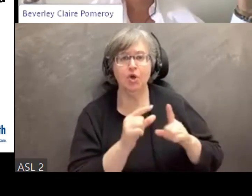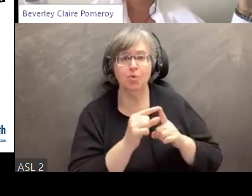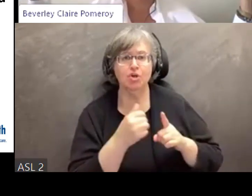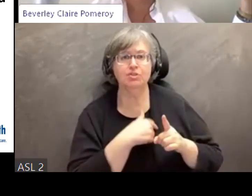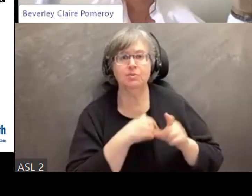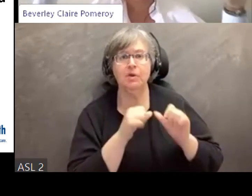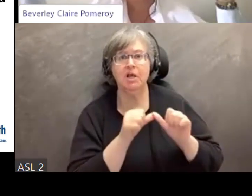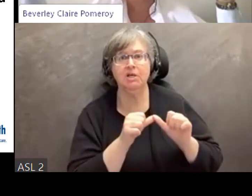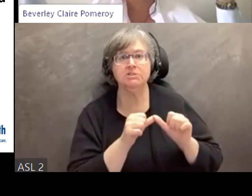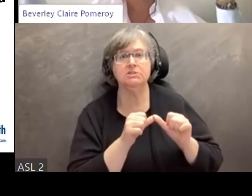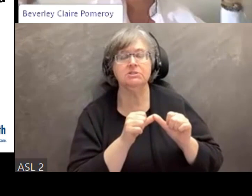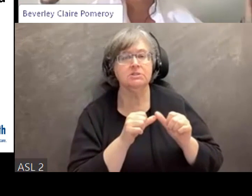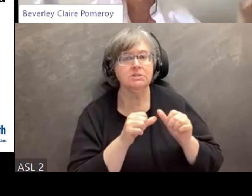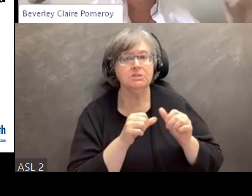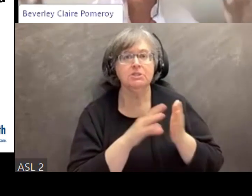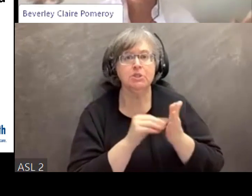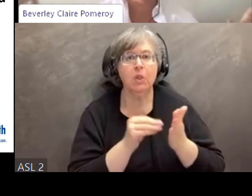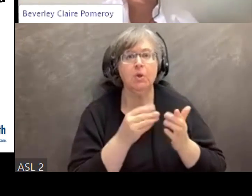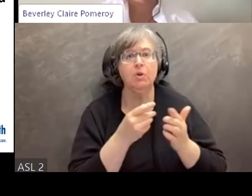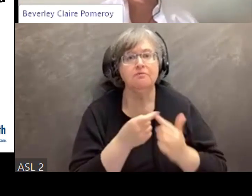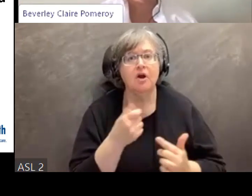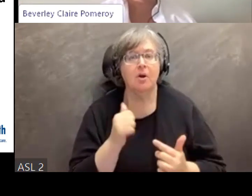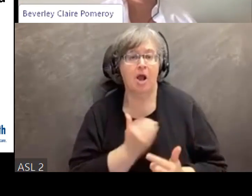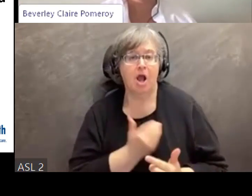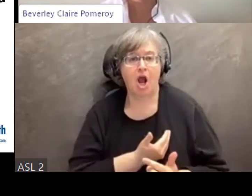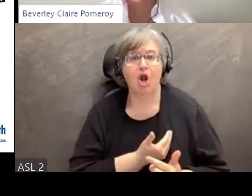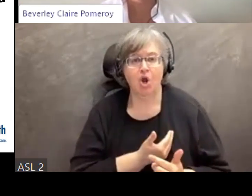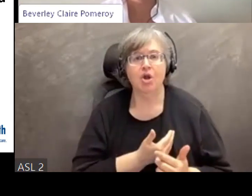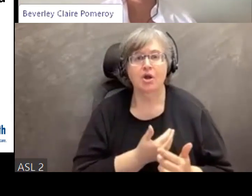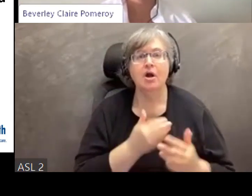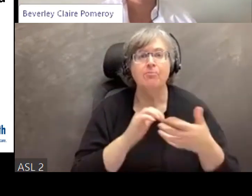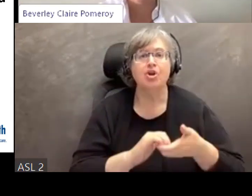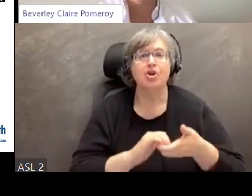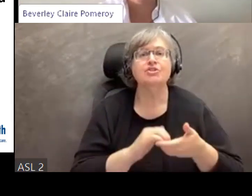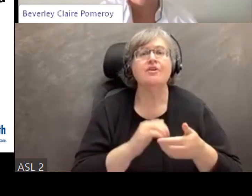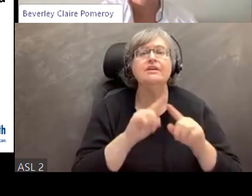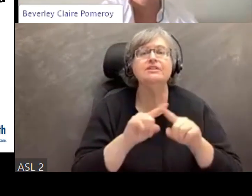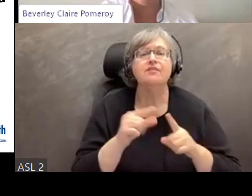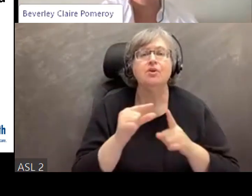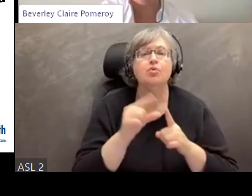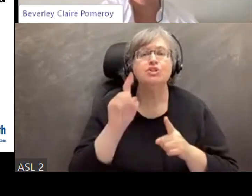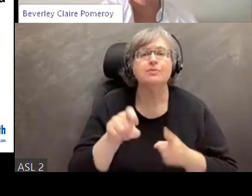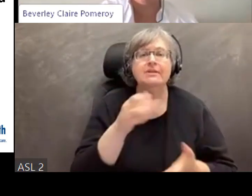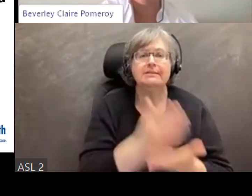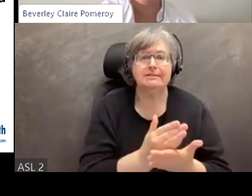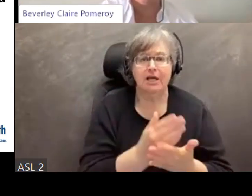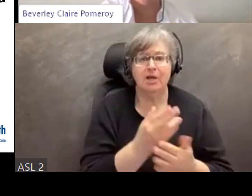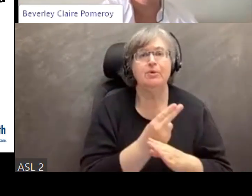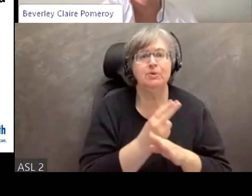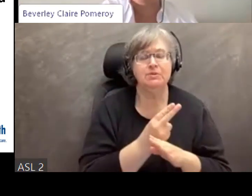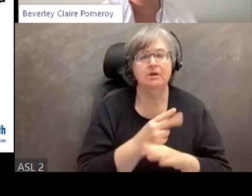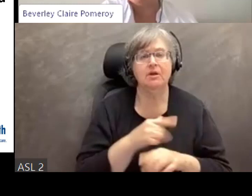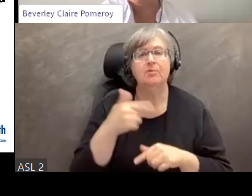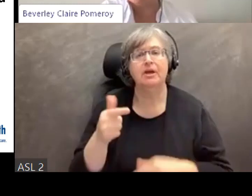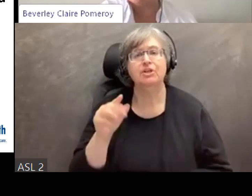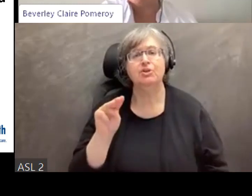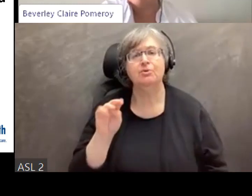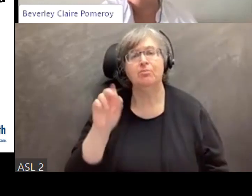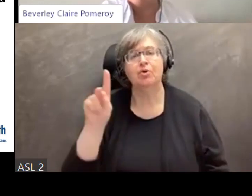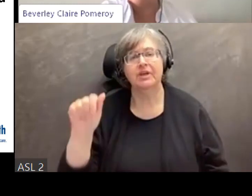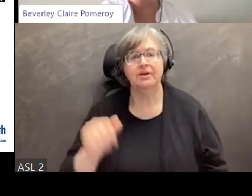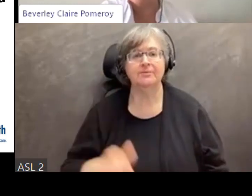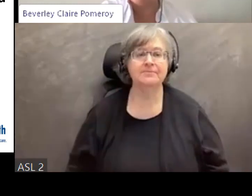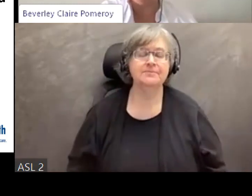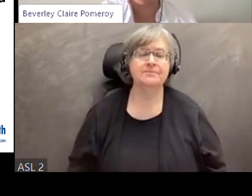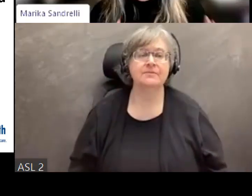of words that we're constantly discovering from our partnerships of words to retire. Back to you, Marika. Next